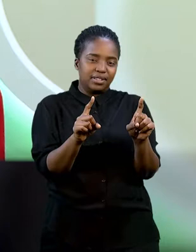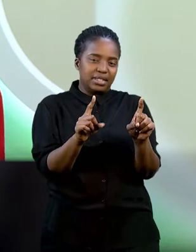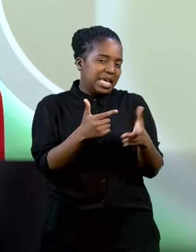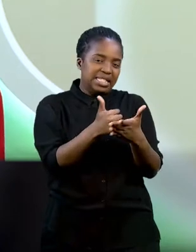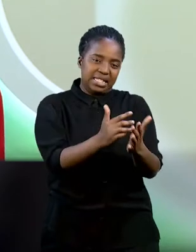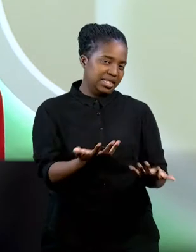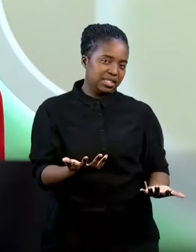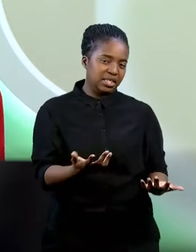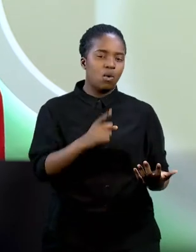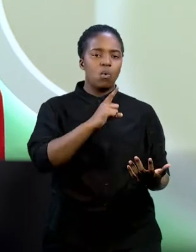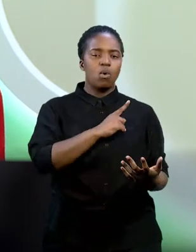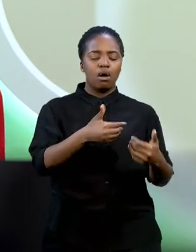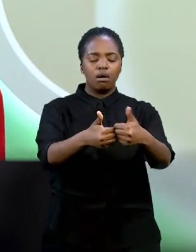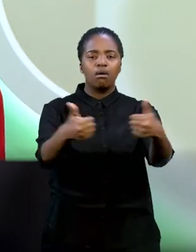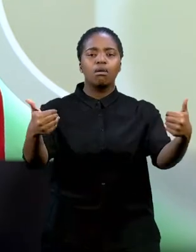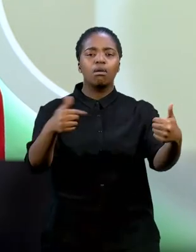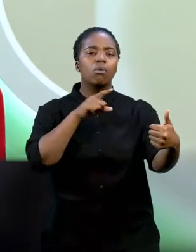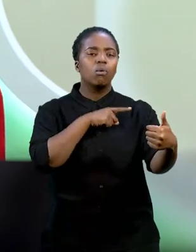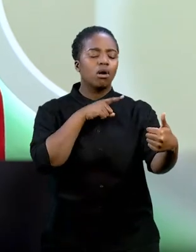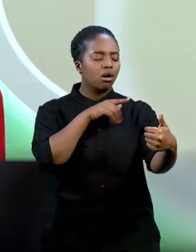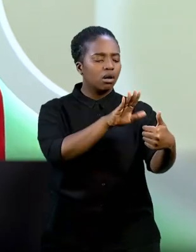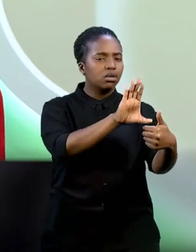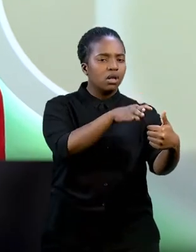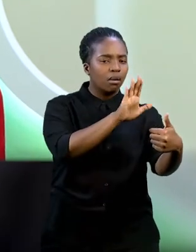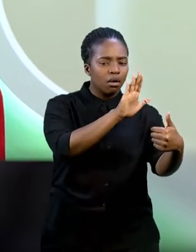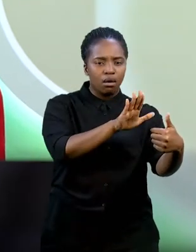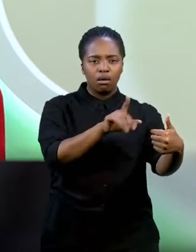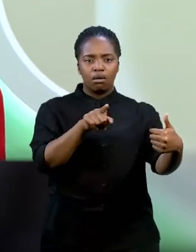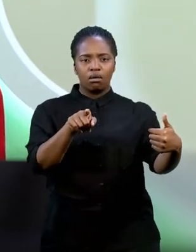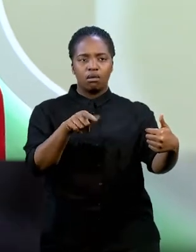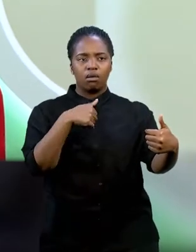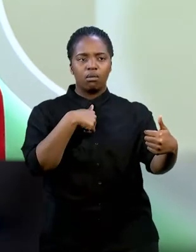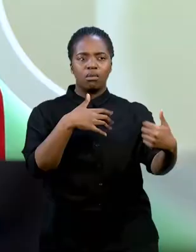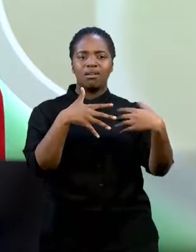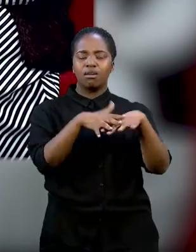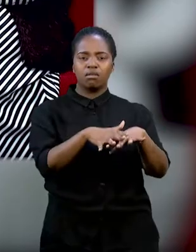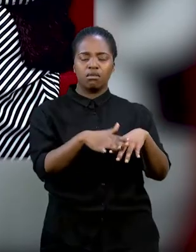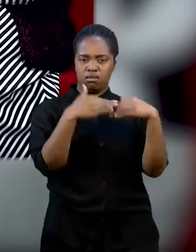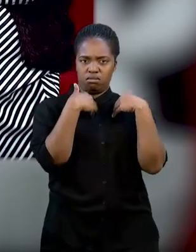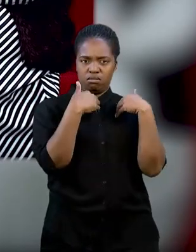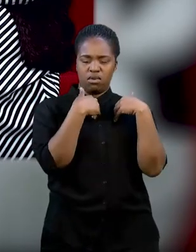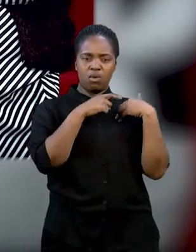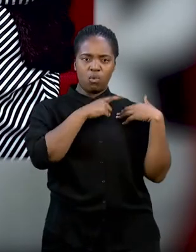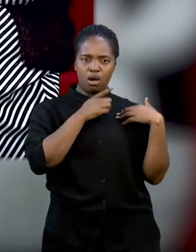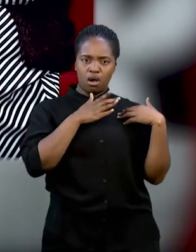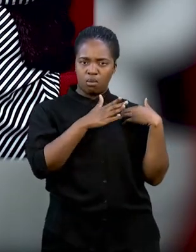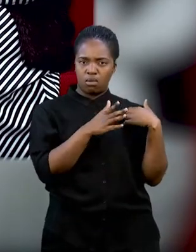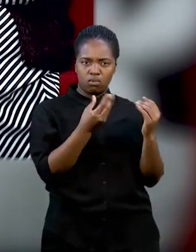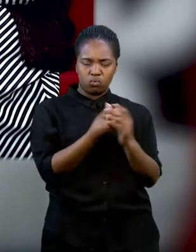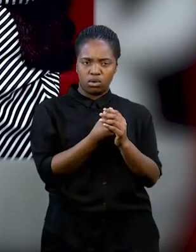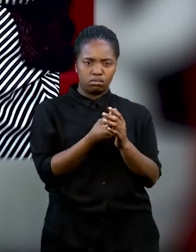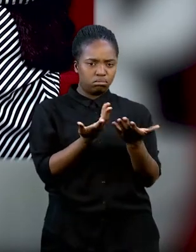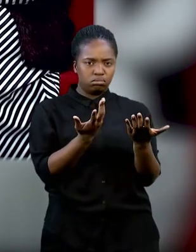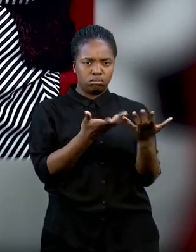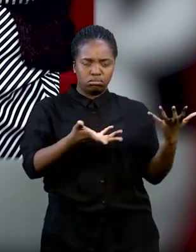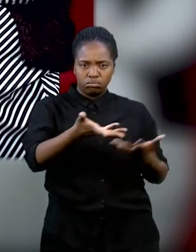ha ithusi. Because why are we wanting to be exclusive yet we being exclusive with ourselves? Na ke di tsoma maka hore ke batlo ba le ditshumi